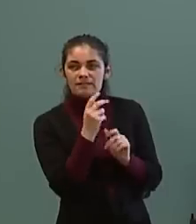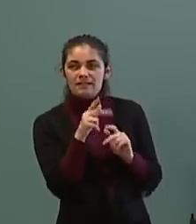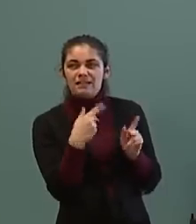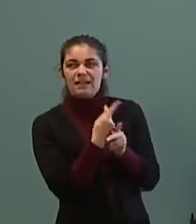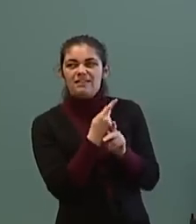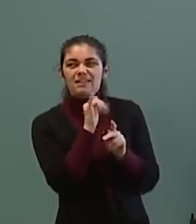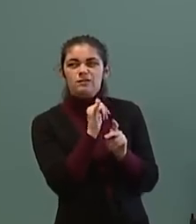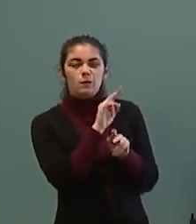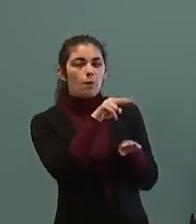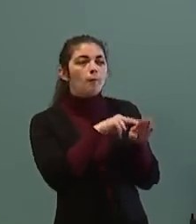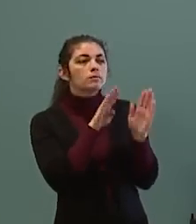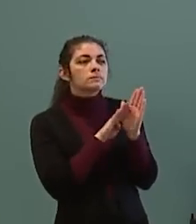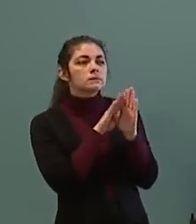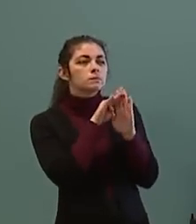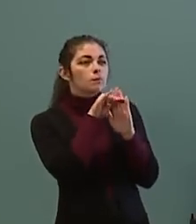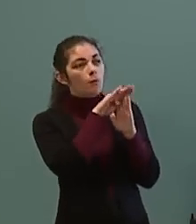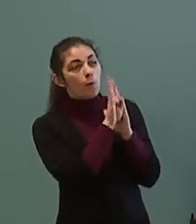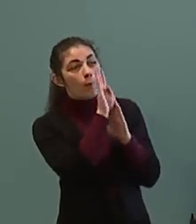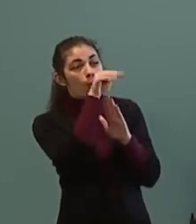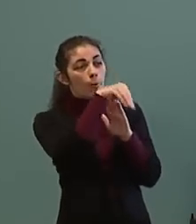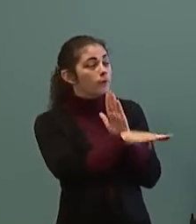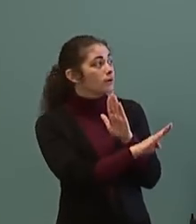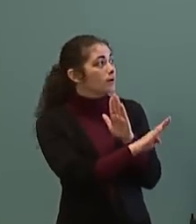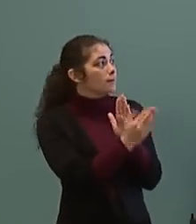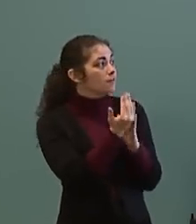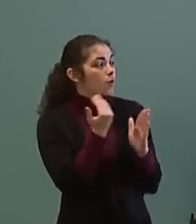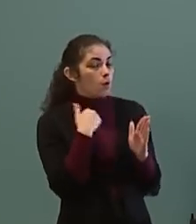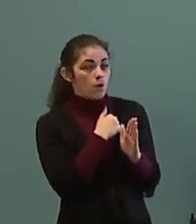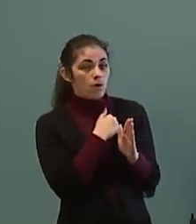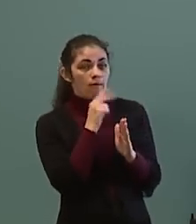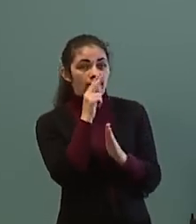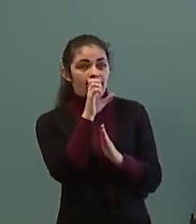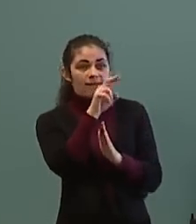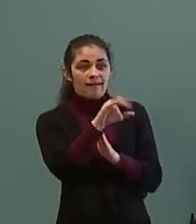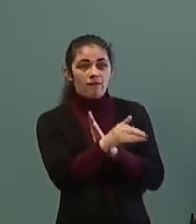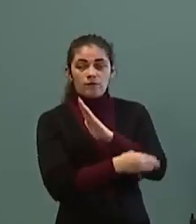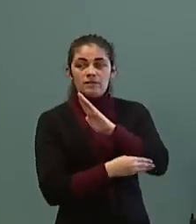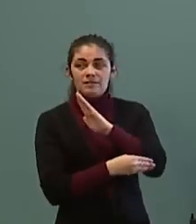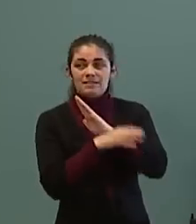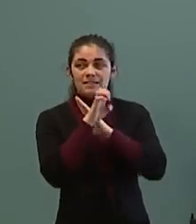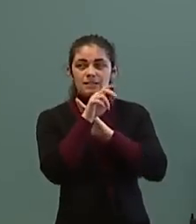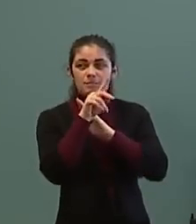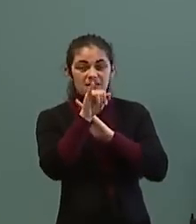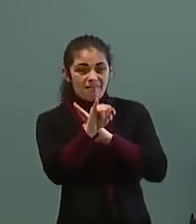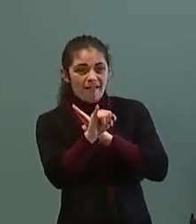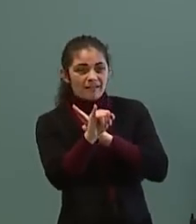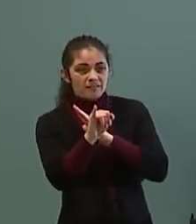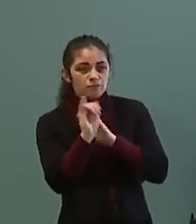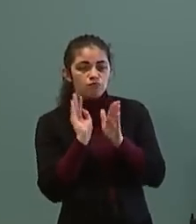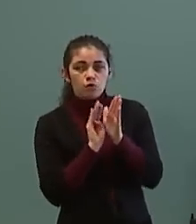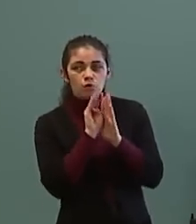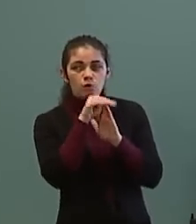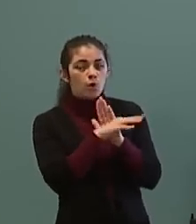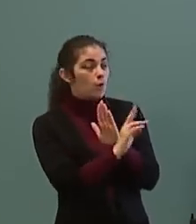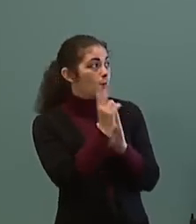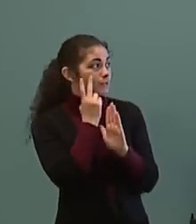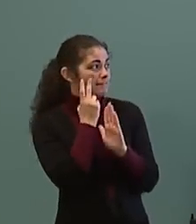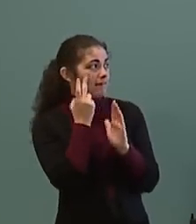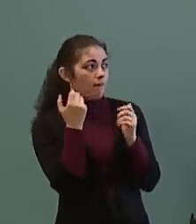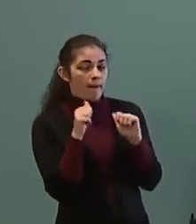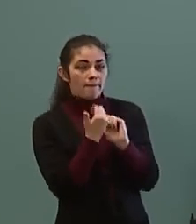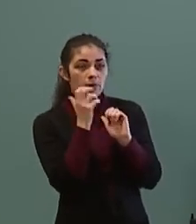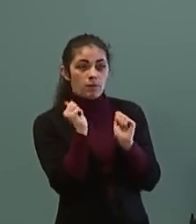general curve. I'm presenting it this morning before I present our county level epi curve or epidemiologic curve. So what we're trying to